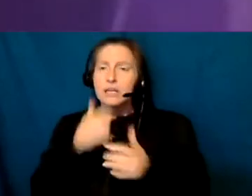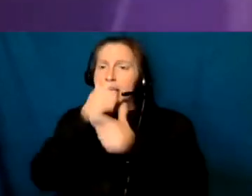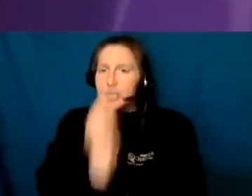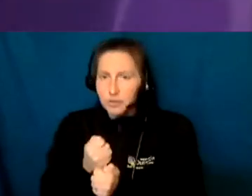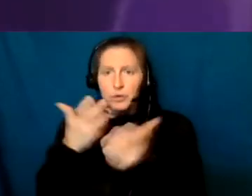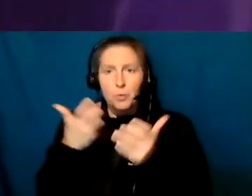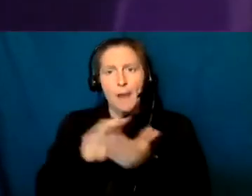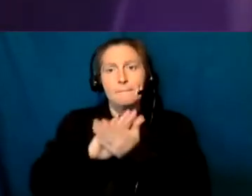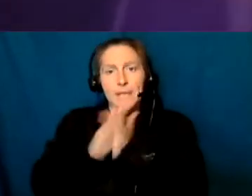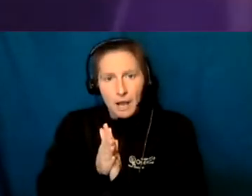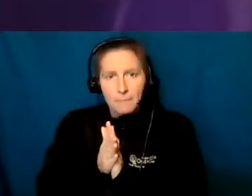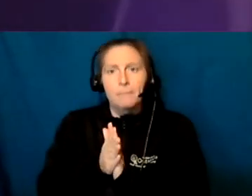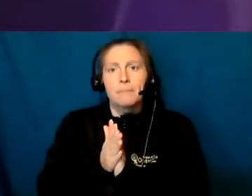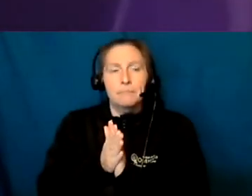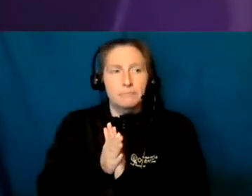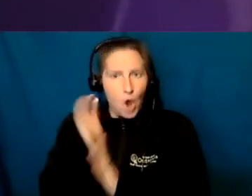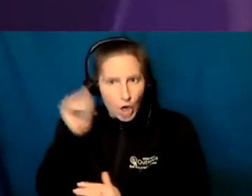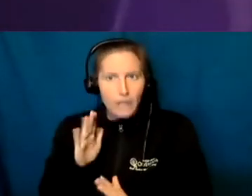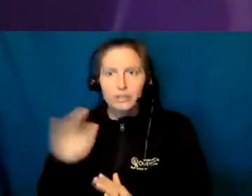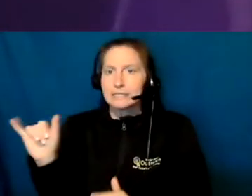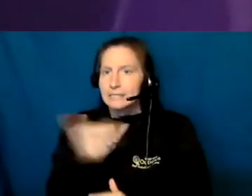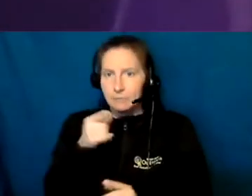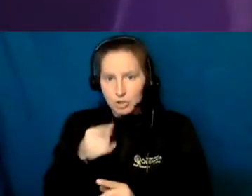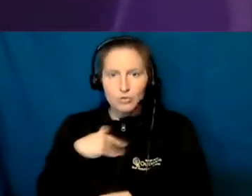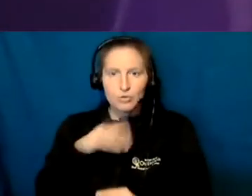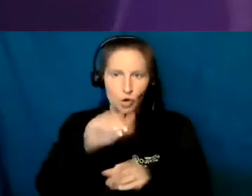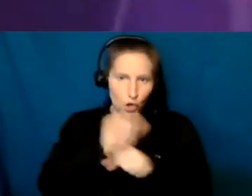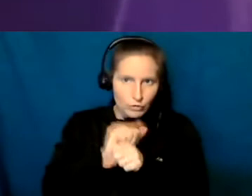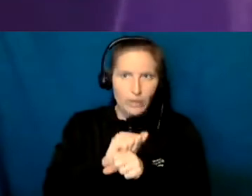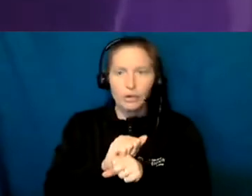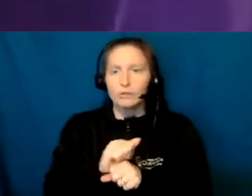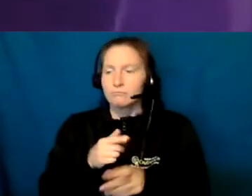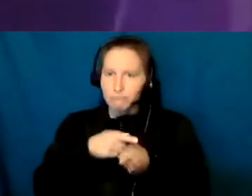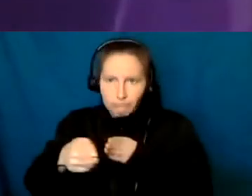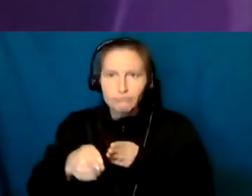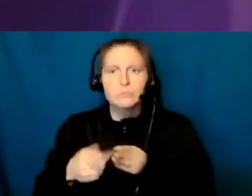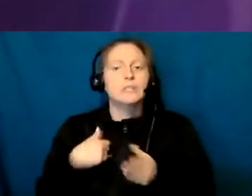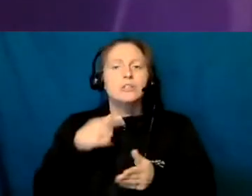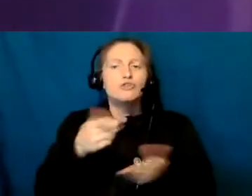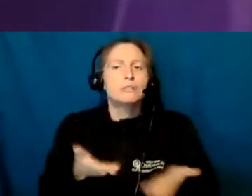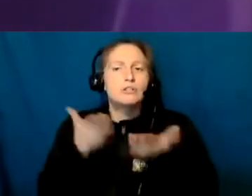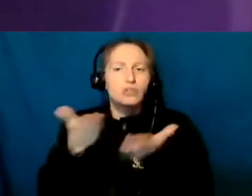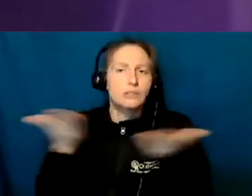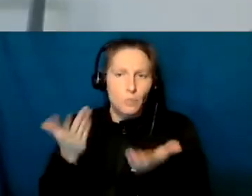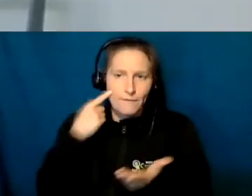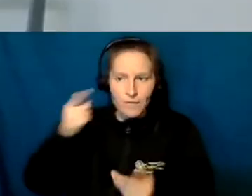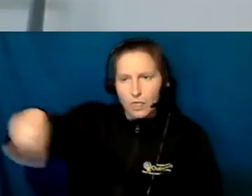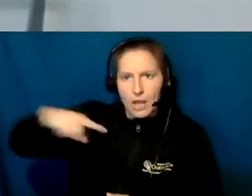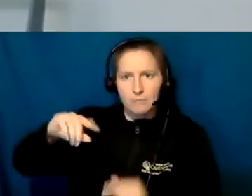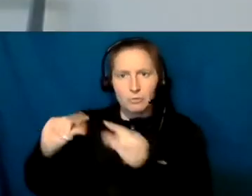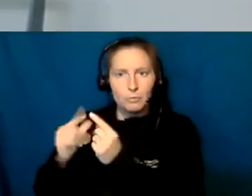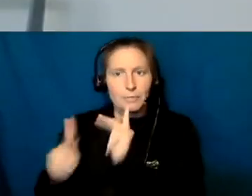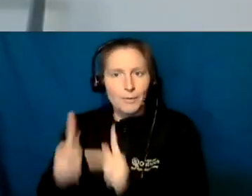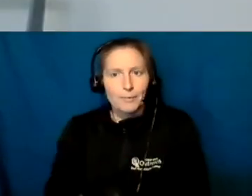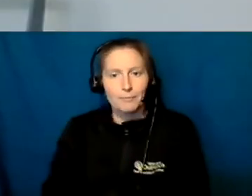your type of work, your career choice? What would you suggest for them? I